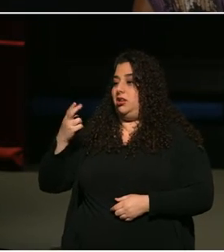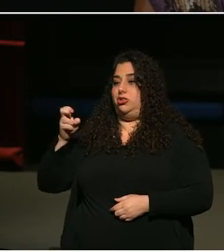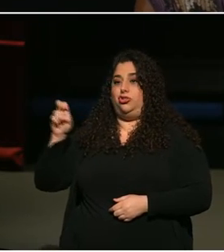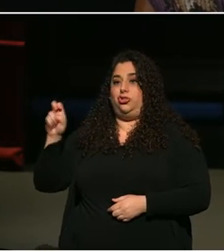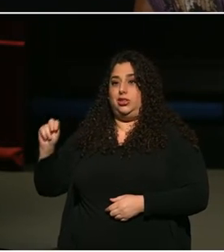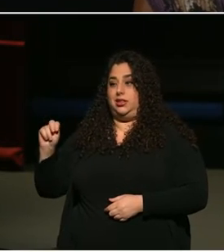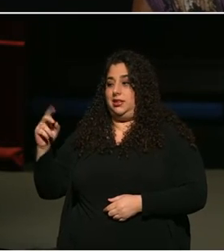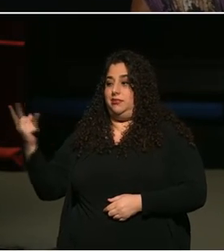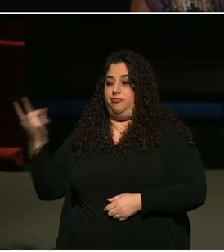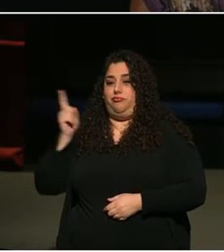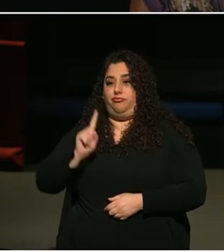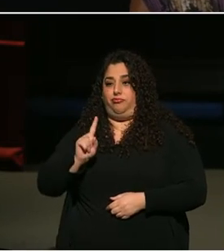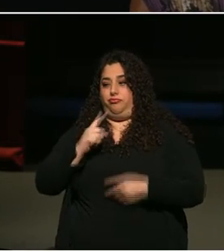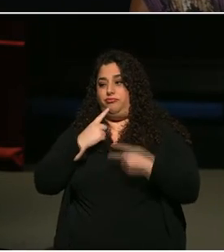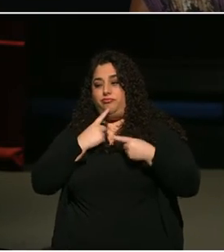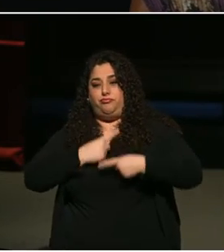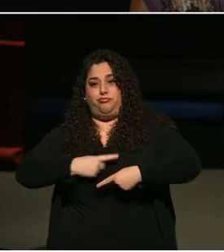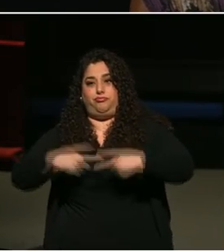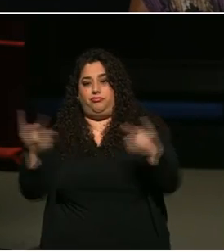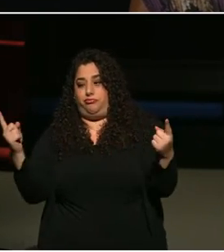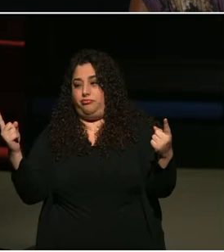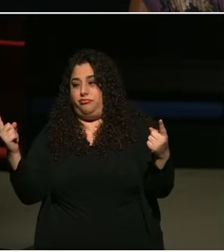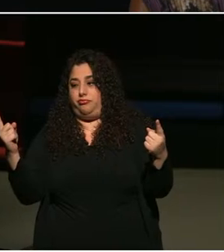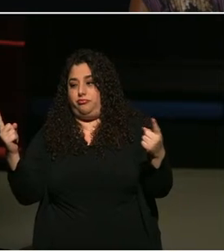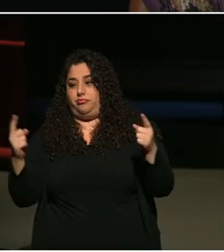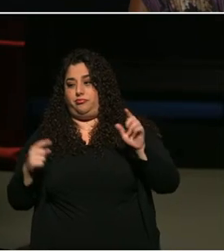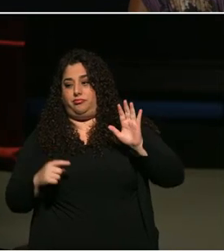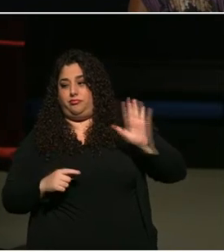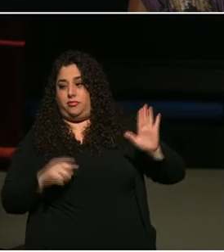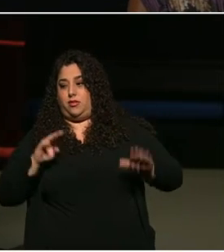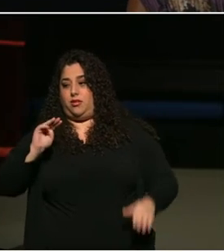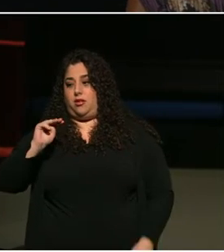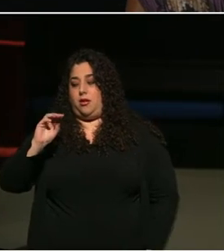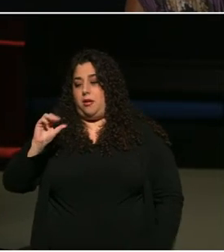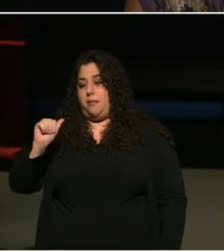Well, we'd like to welcome you right now to an honoring song.